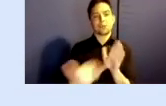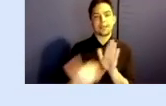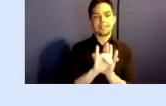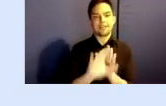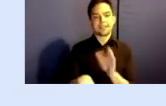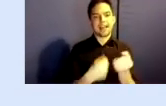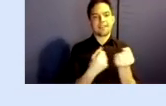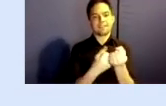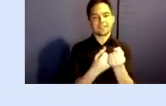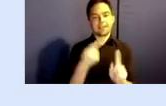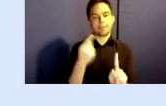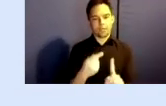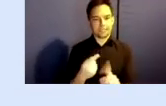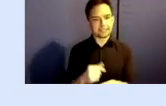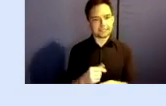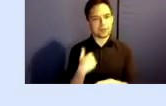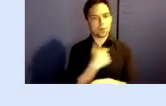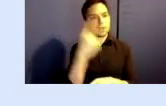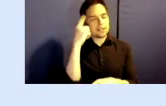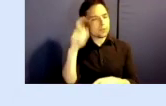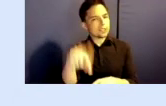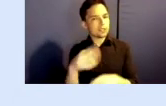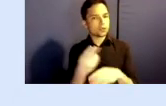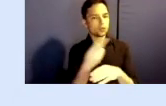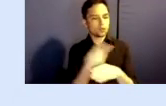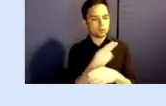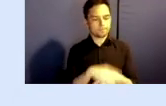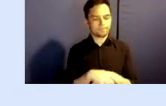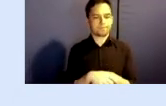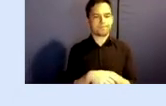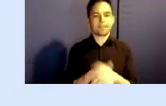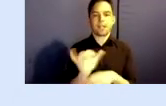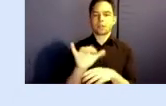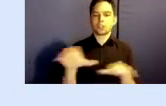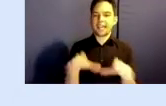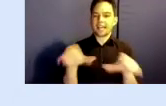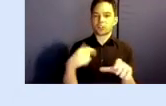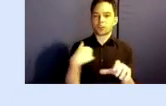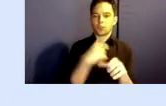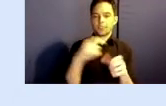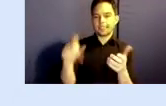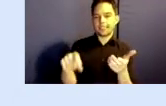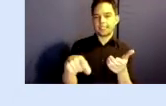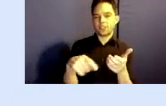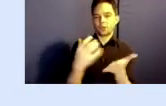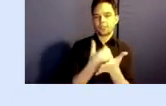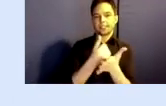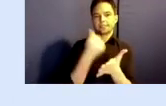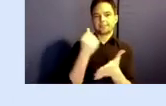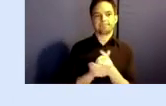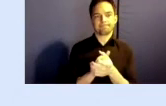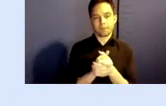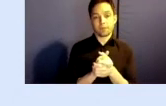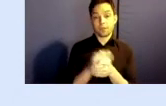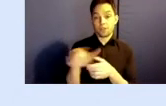advocacy points that we think we need to utilize and the actions that we need to take. And you can see